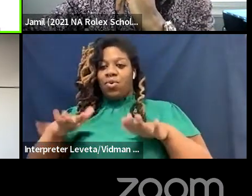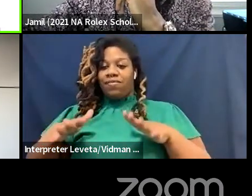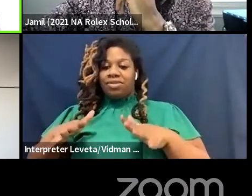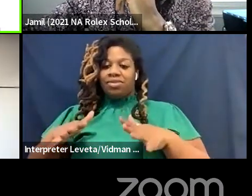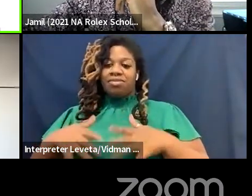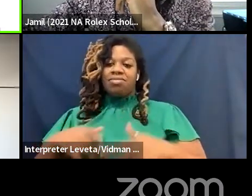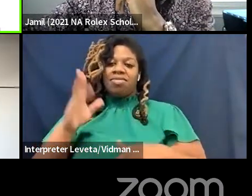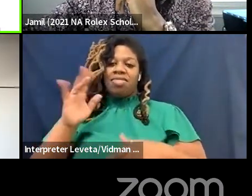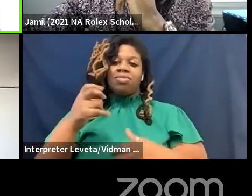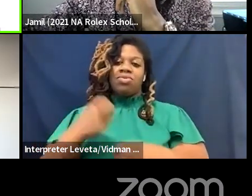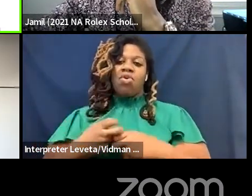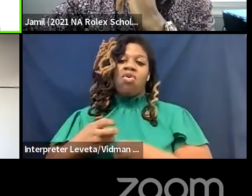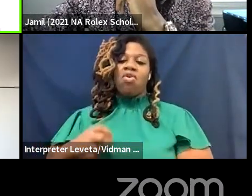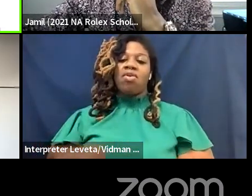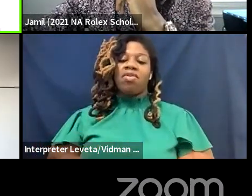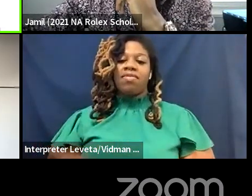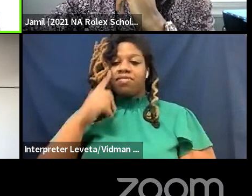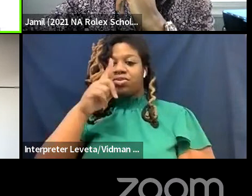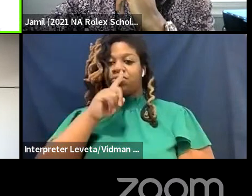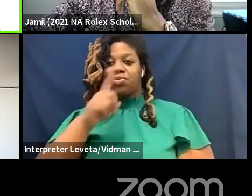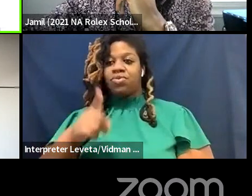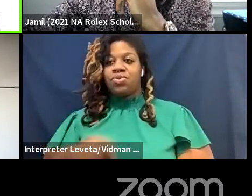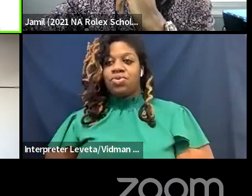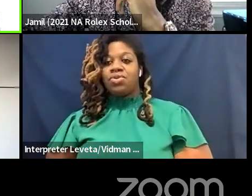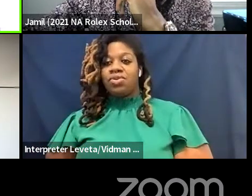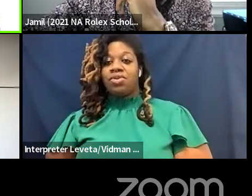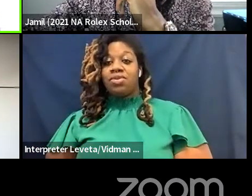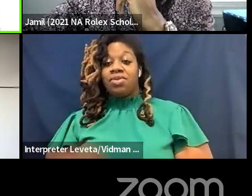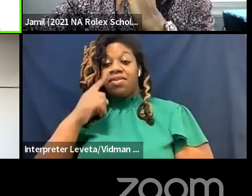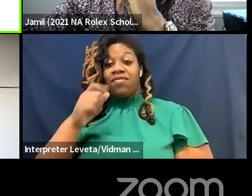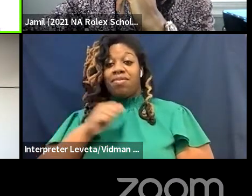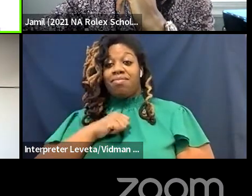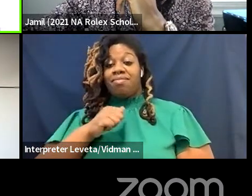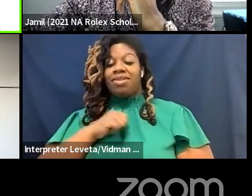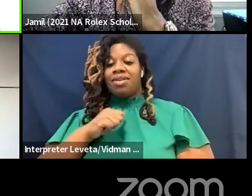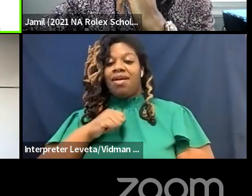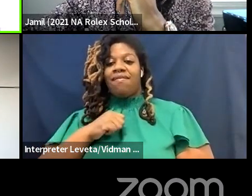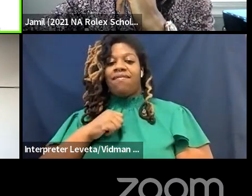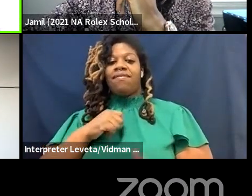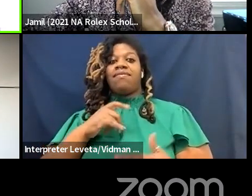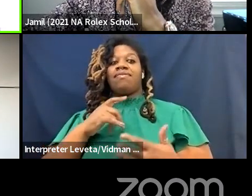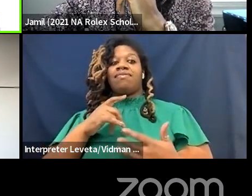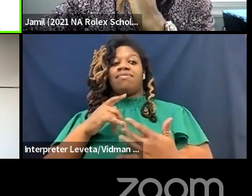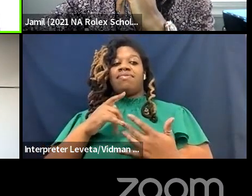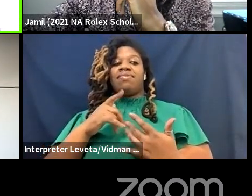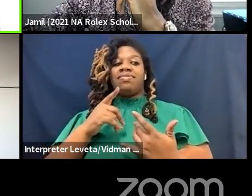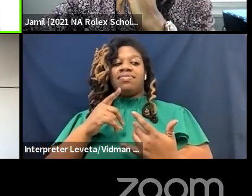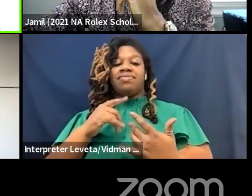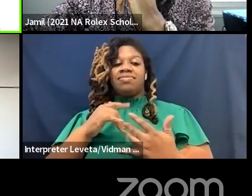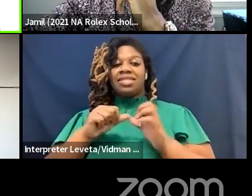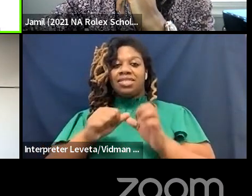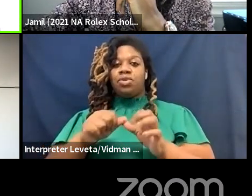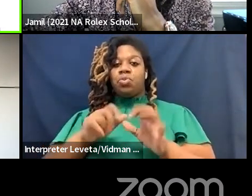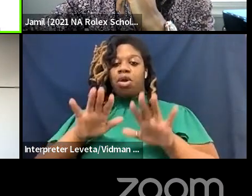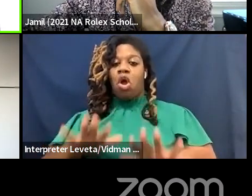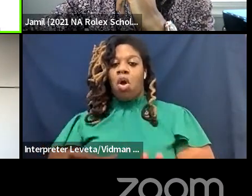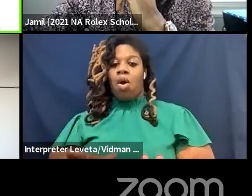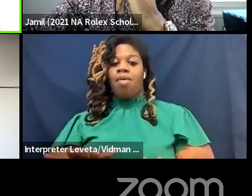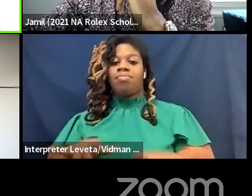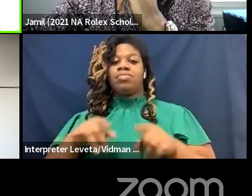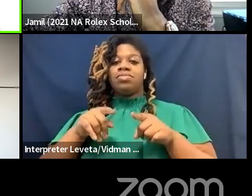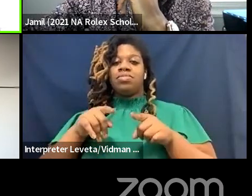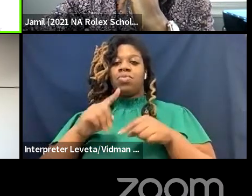So just kind of helping myself remain calm to overcome those moments of anxiety.